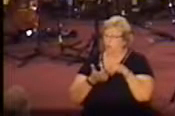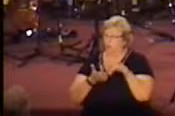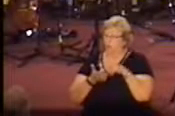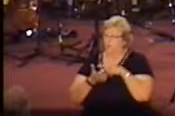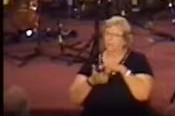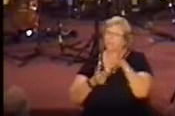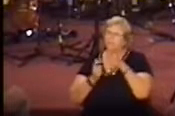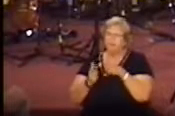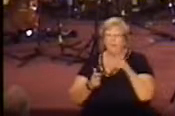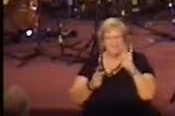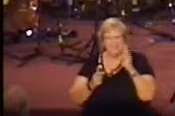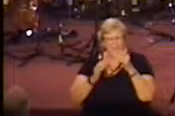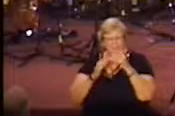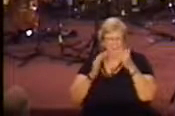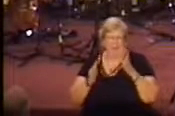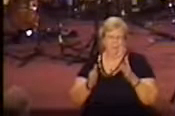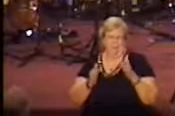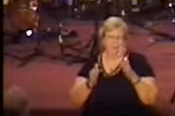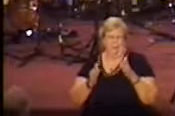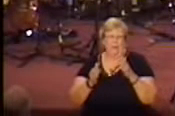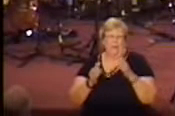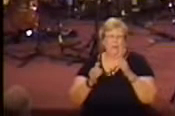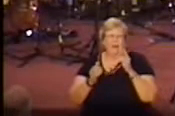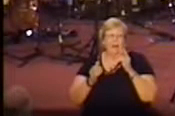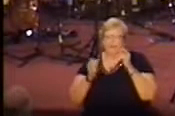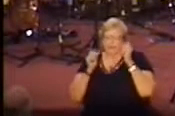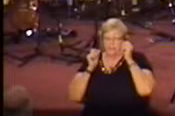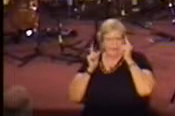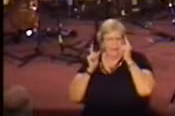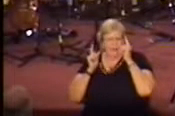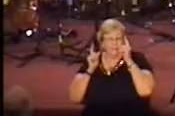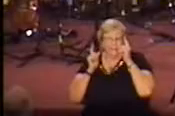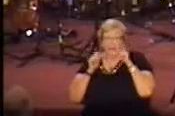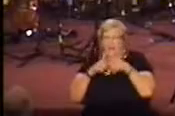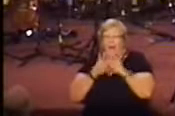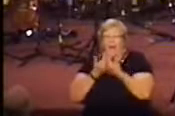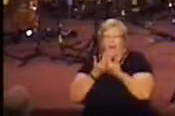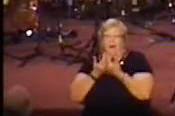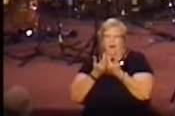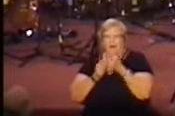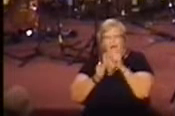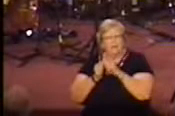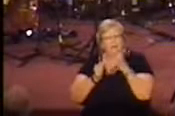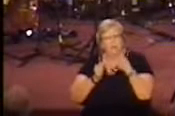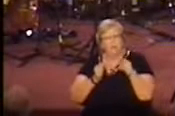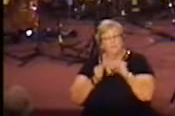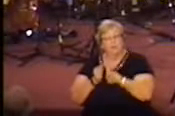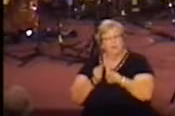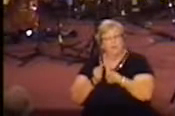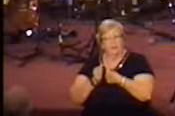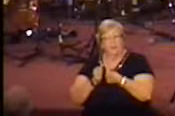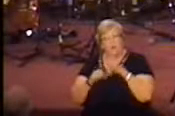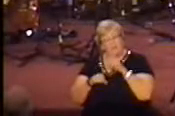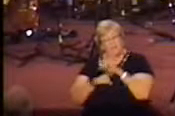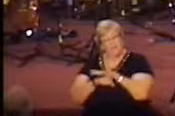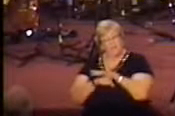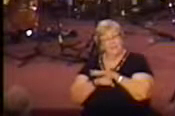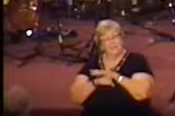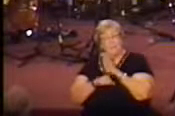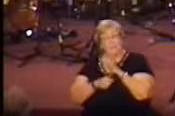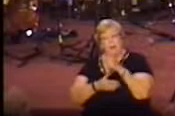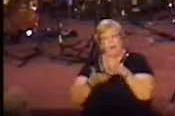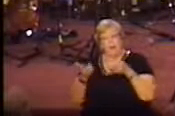grader named Hannah. And it's amazing how each one of us are affected by what happened